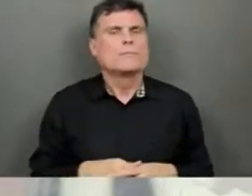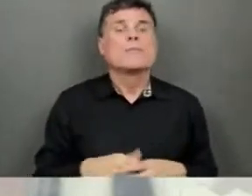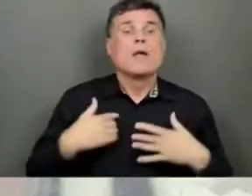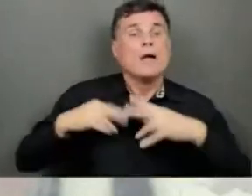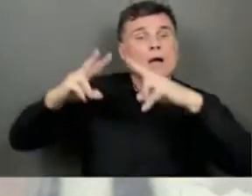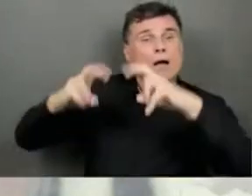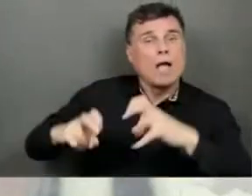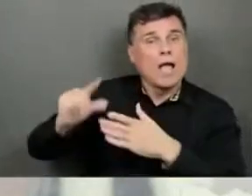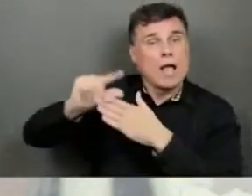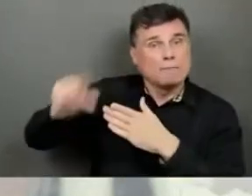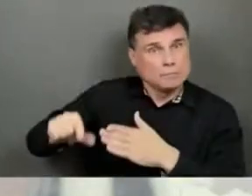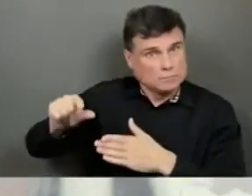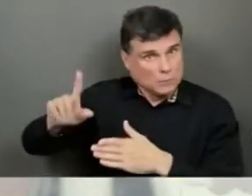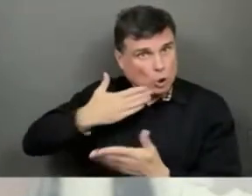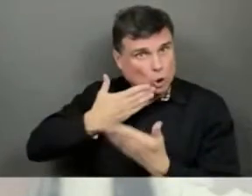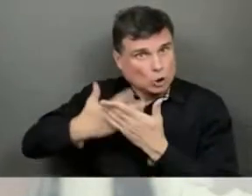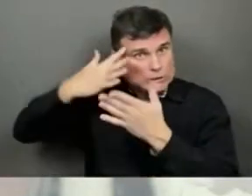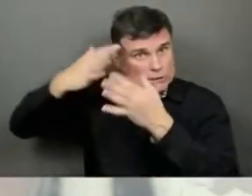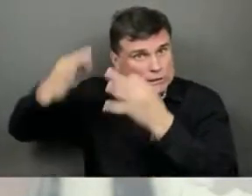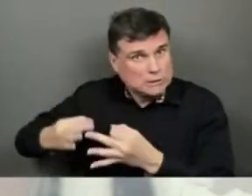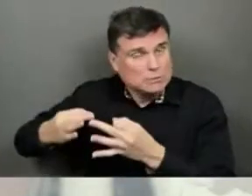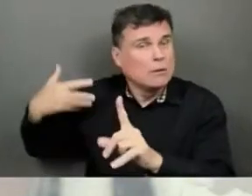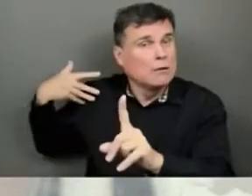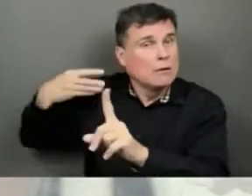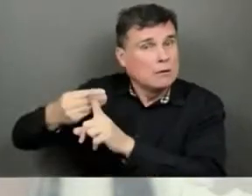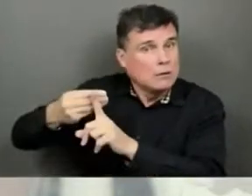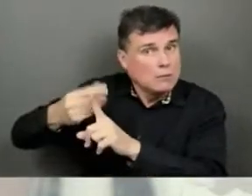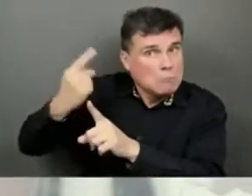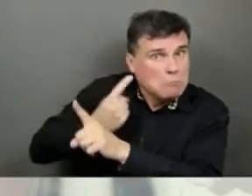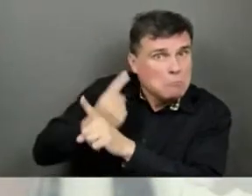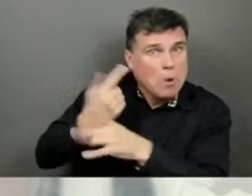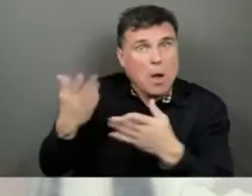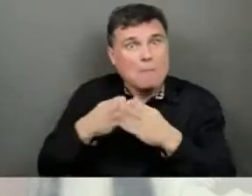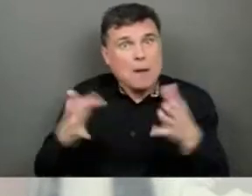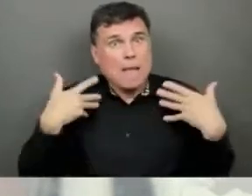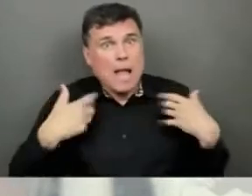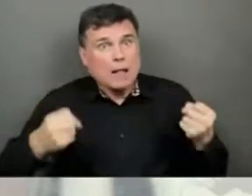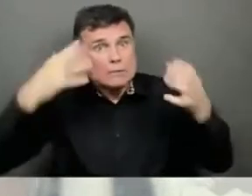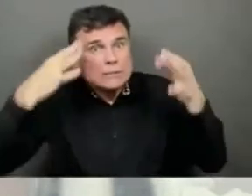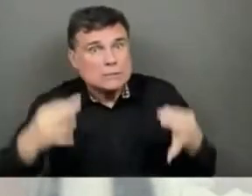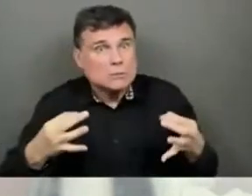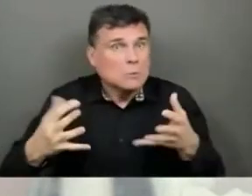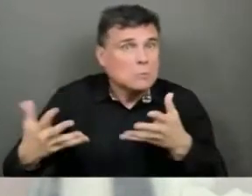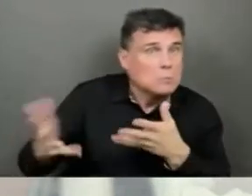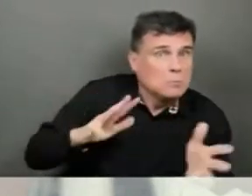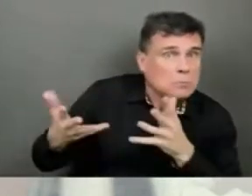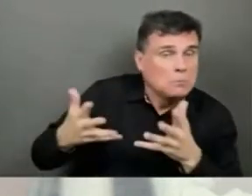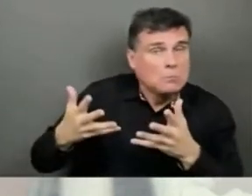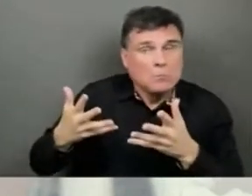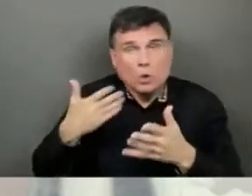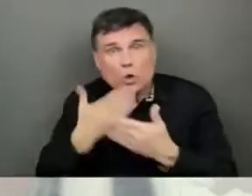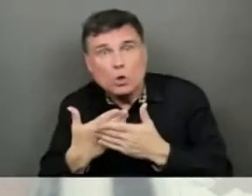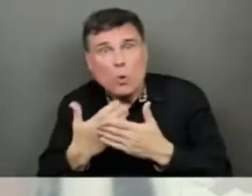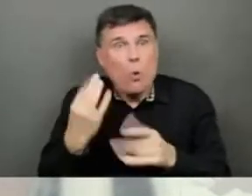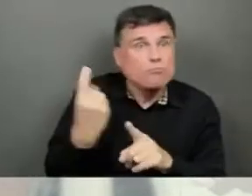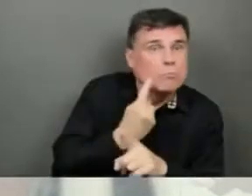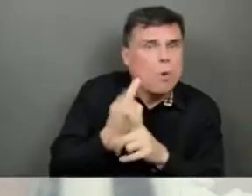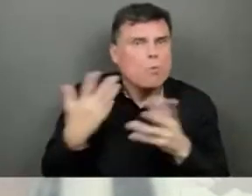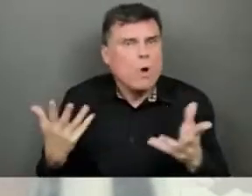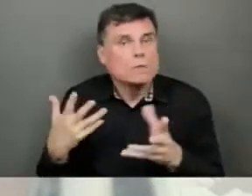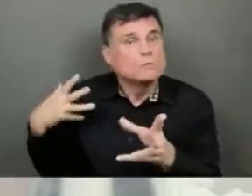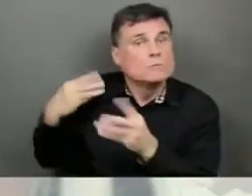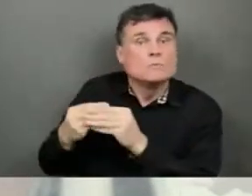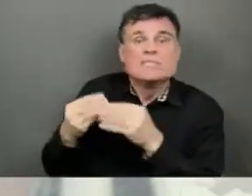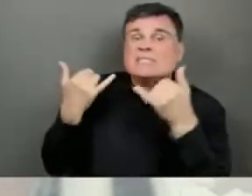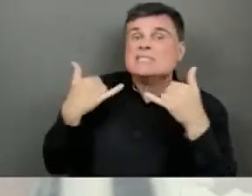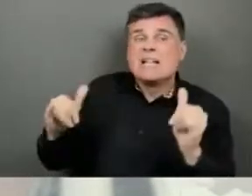truly, if it's the case that we have done well, in spite of all that we lost in this period, it's because of